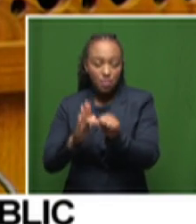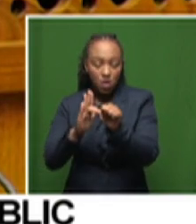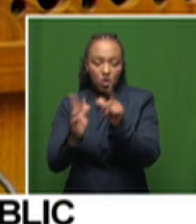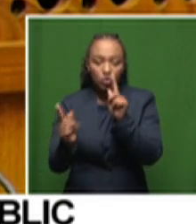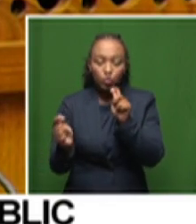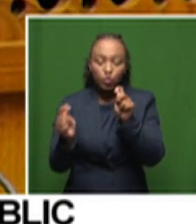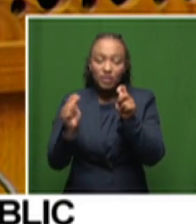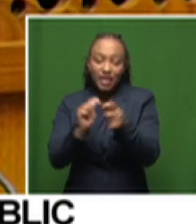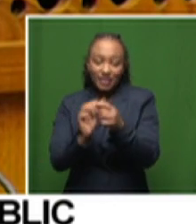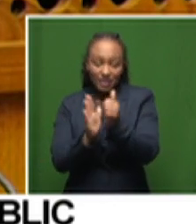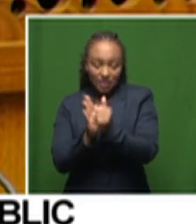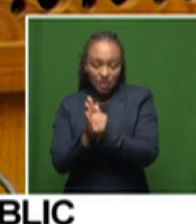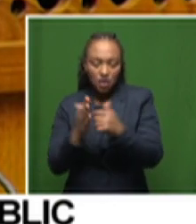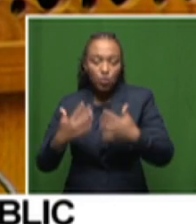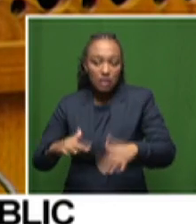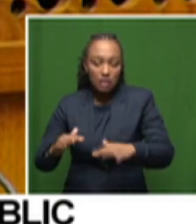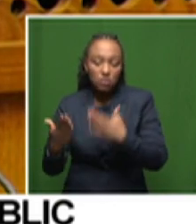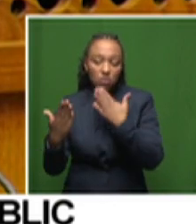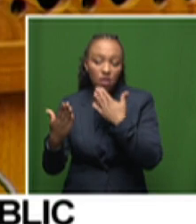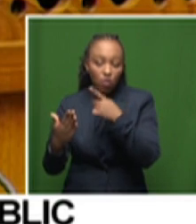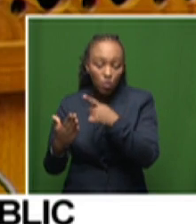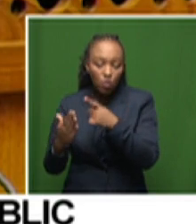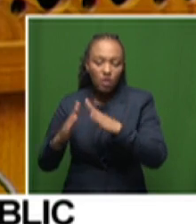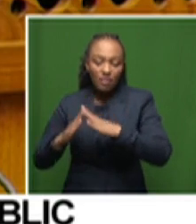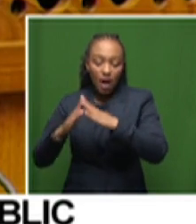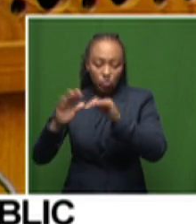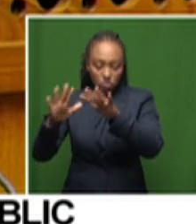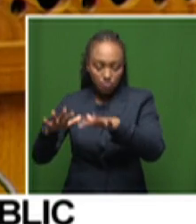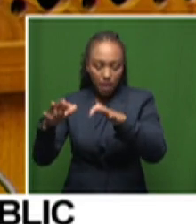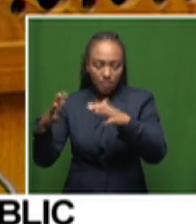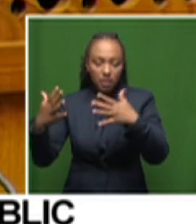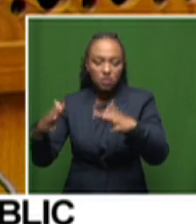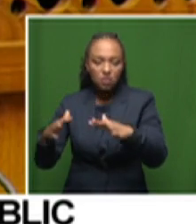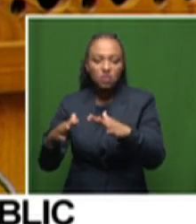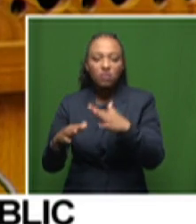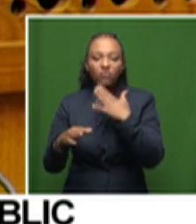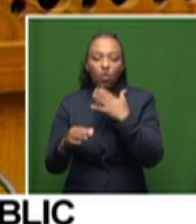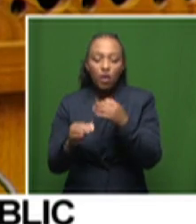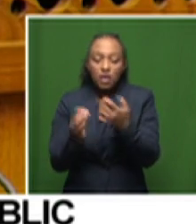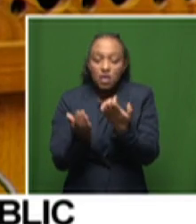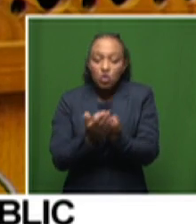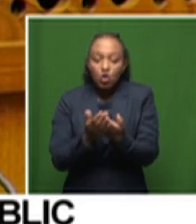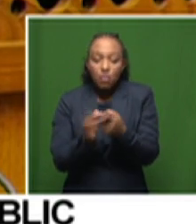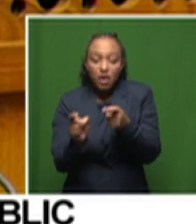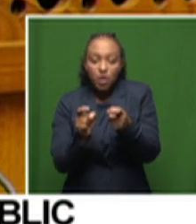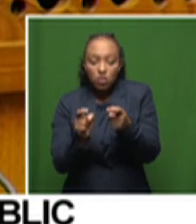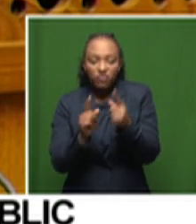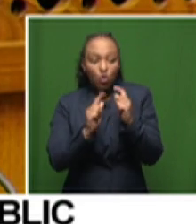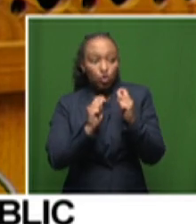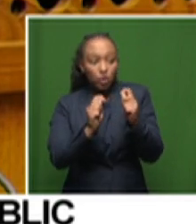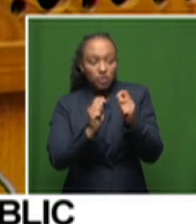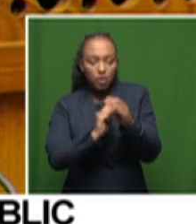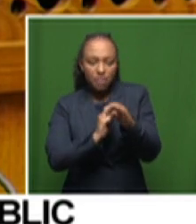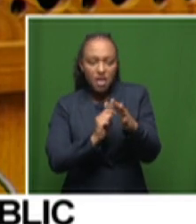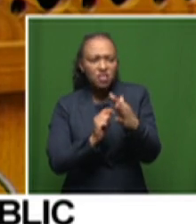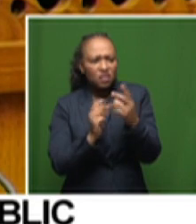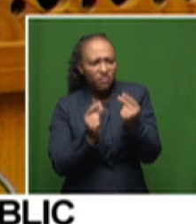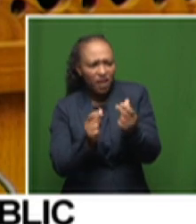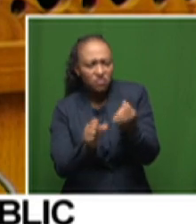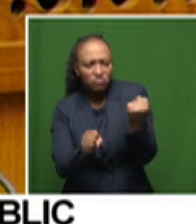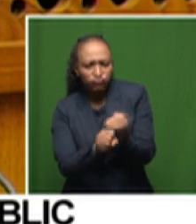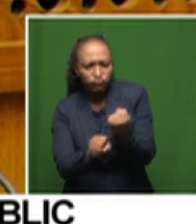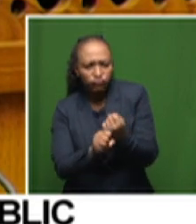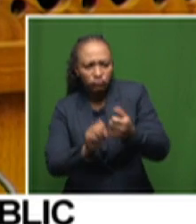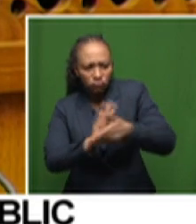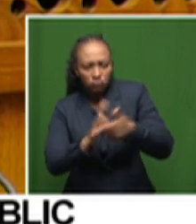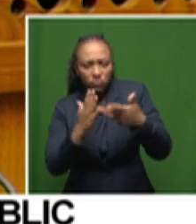this House for fast-tracking consideration for the Economic Regulation of Transport Bill. Under